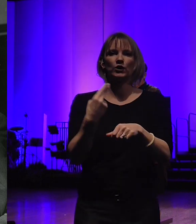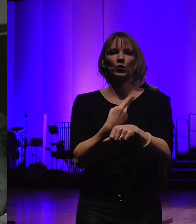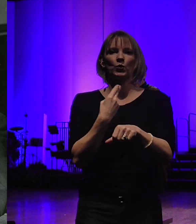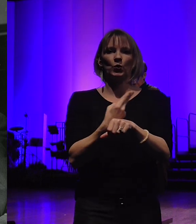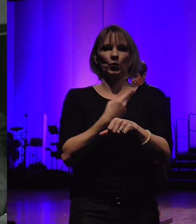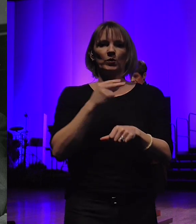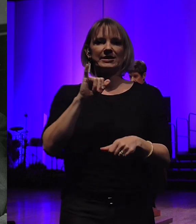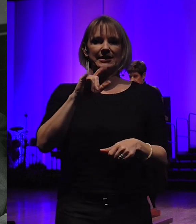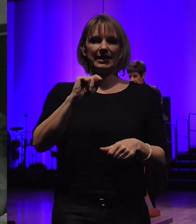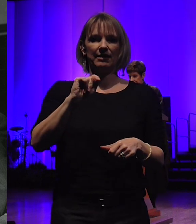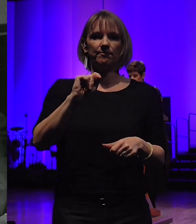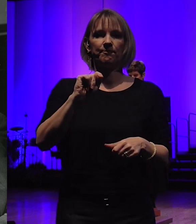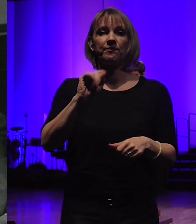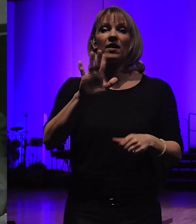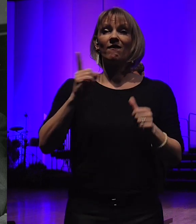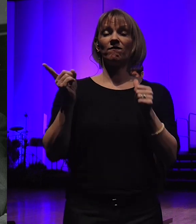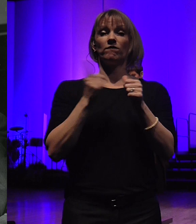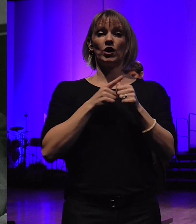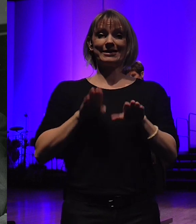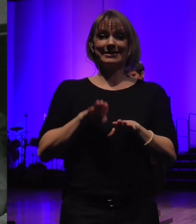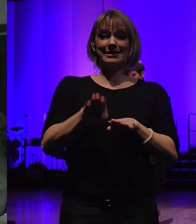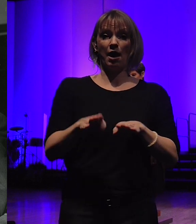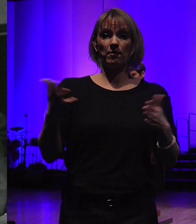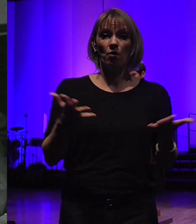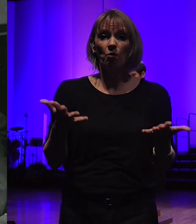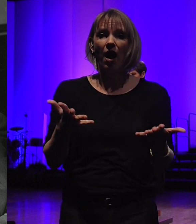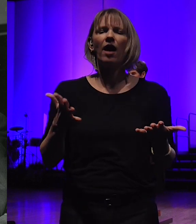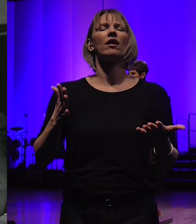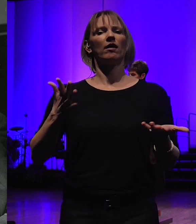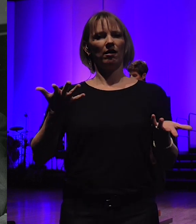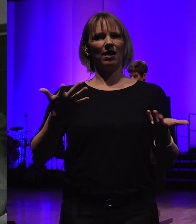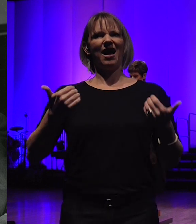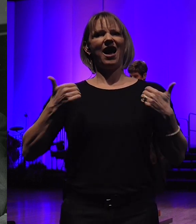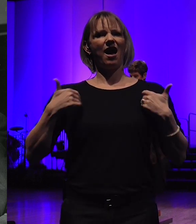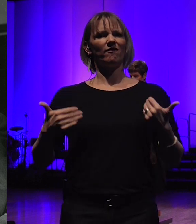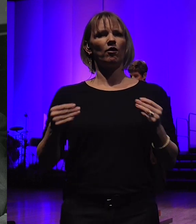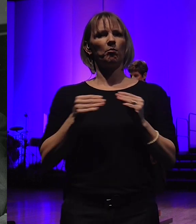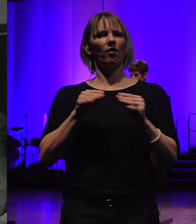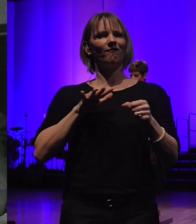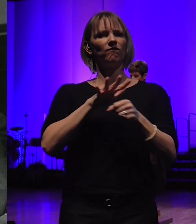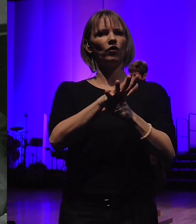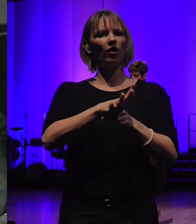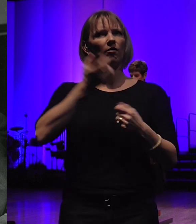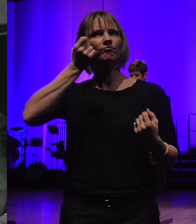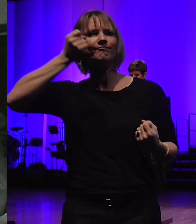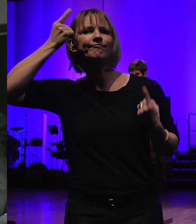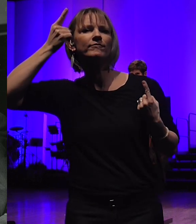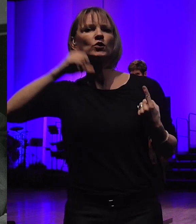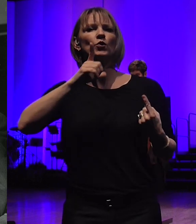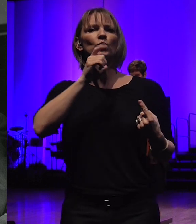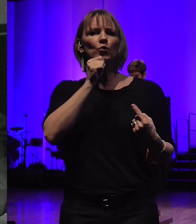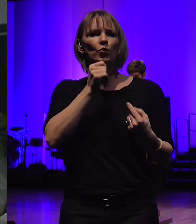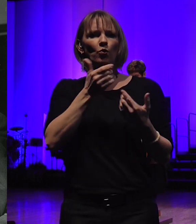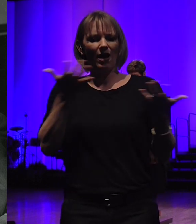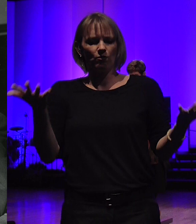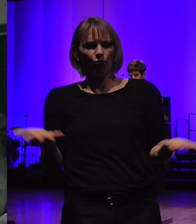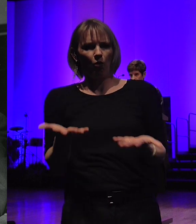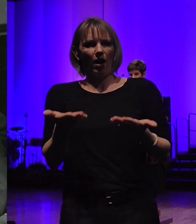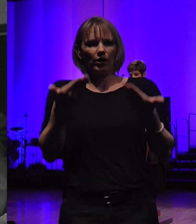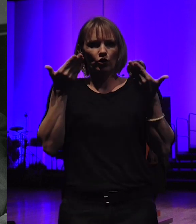it. Your first step is to come to a more complete realization of who and what you